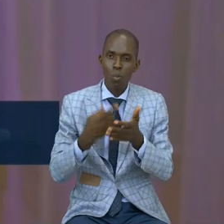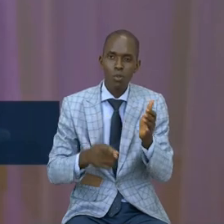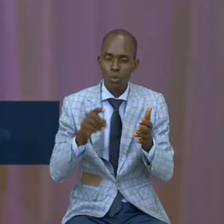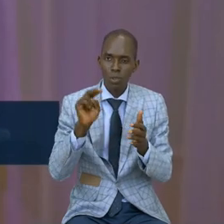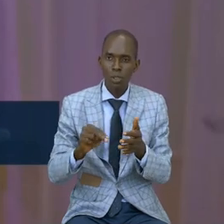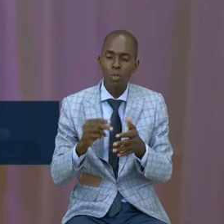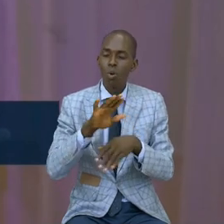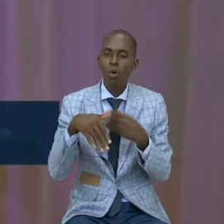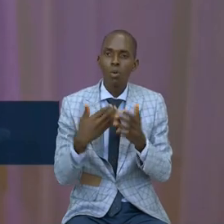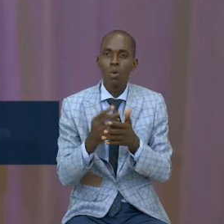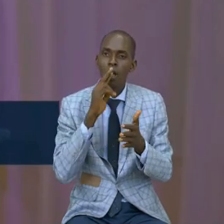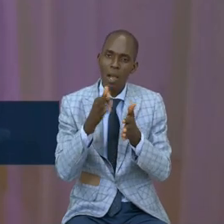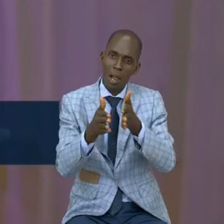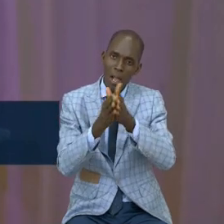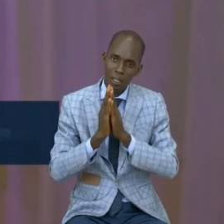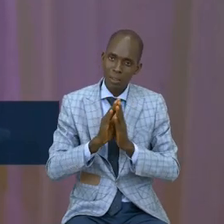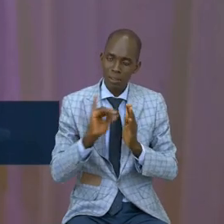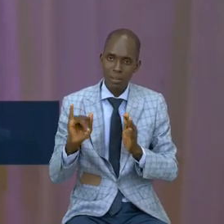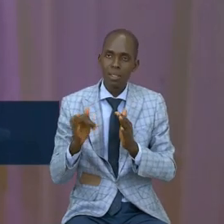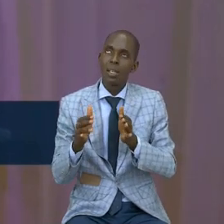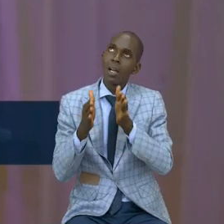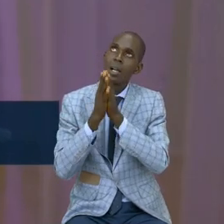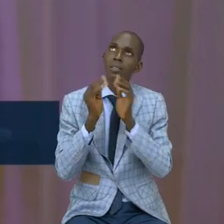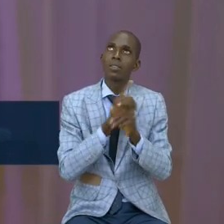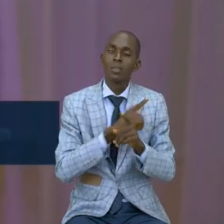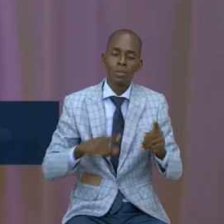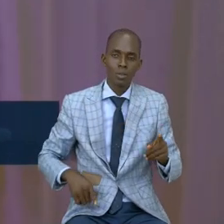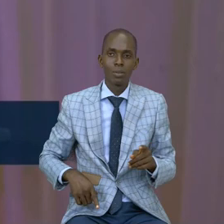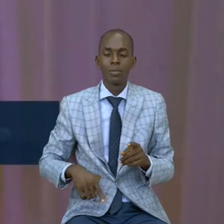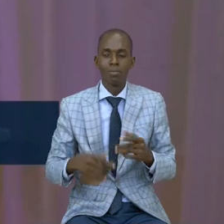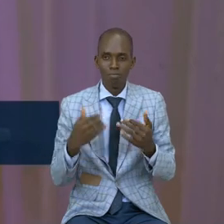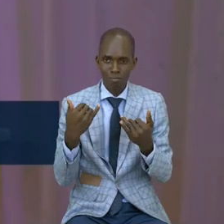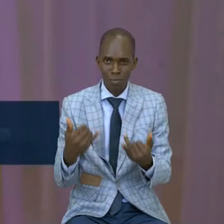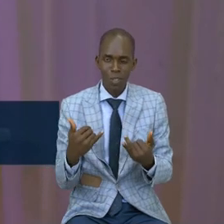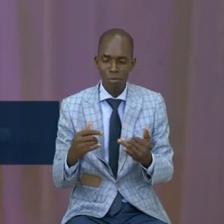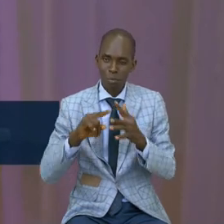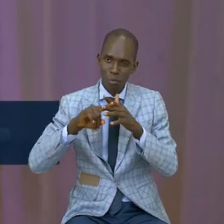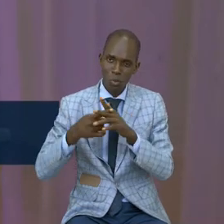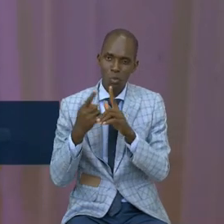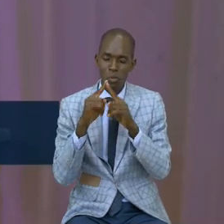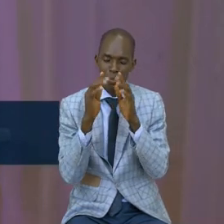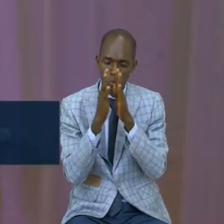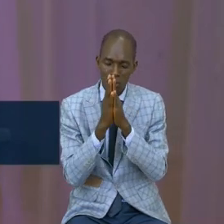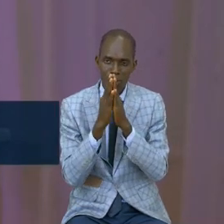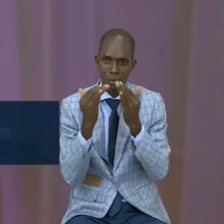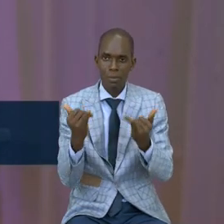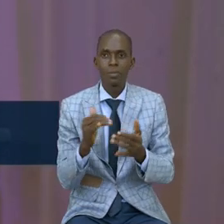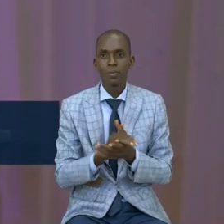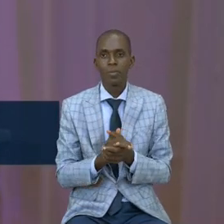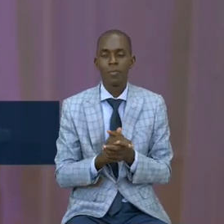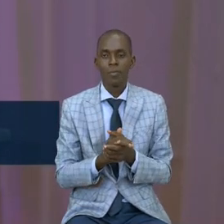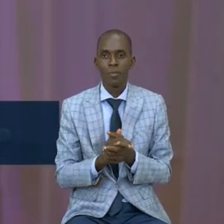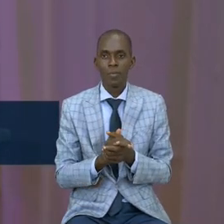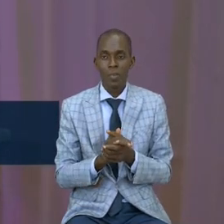up your hand properly so that your name can be taken and you will collect your package. We're getting